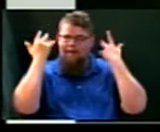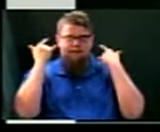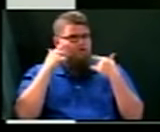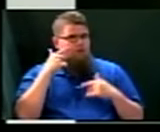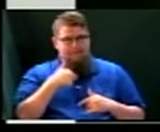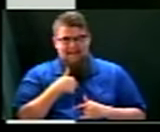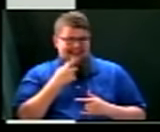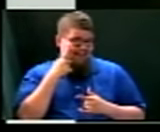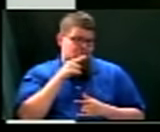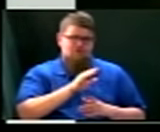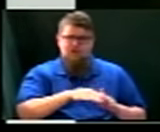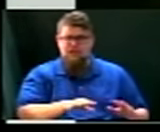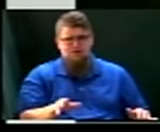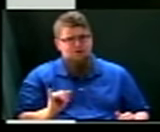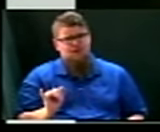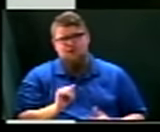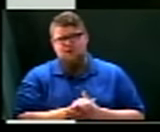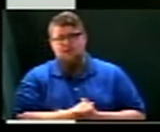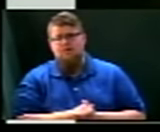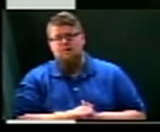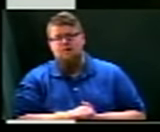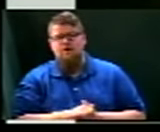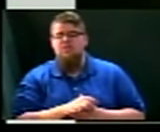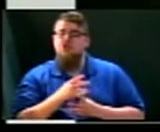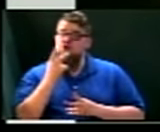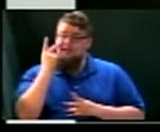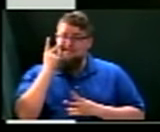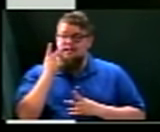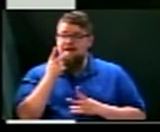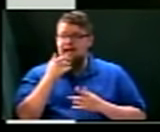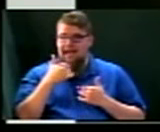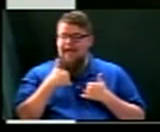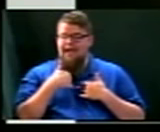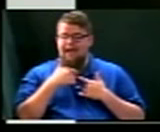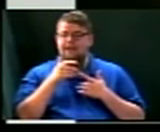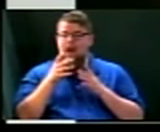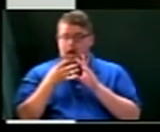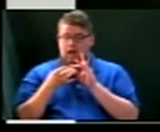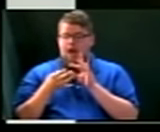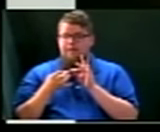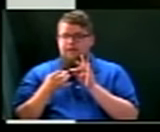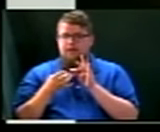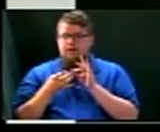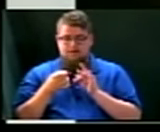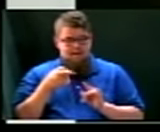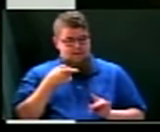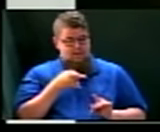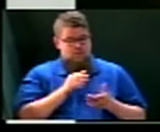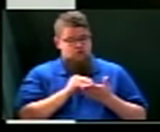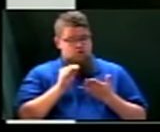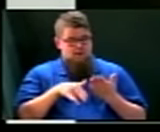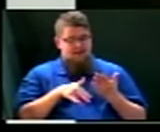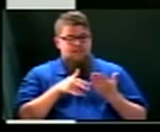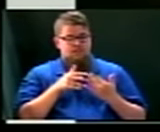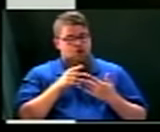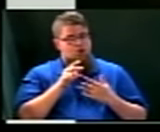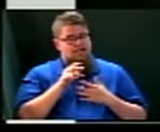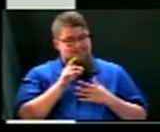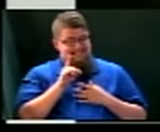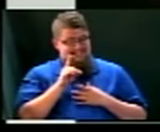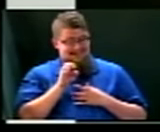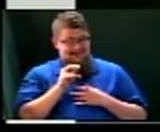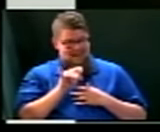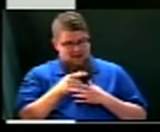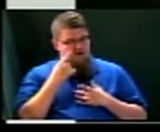is to the children. Now, you'll see that I got a comment here. The student has topic and D3 details for a